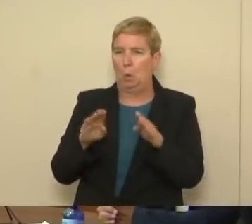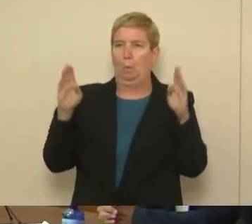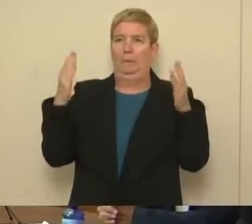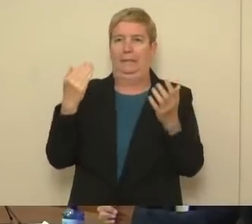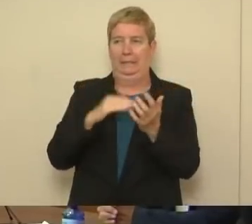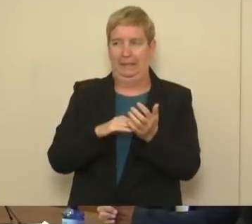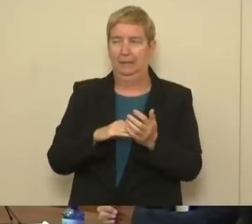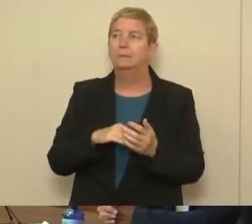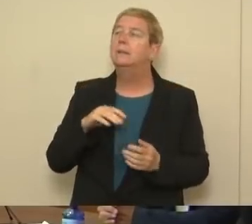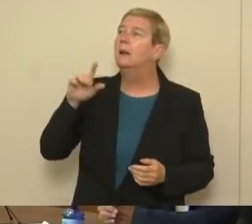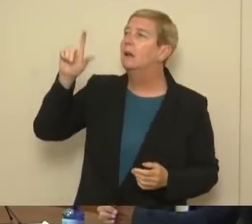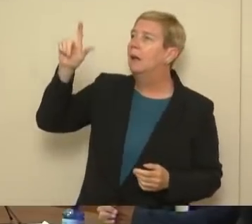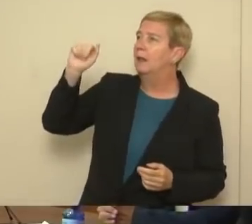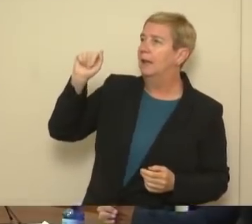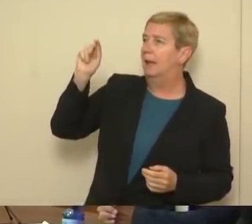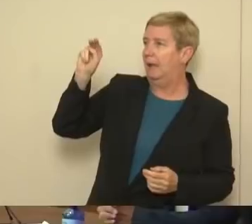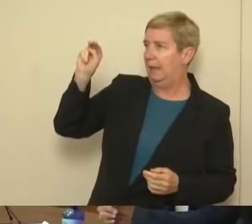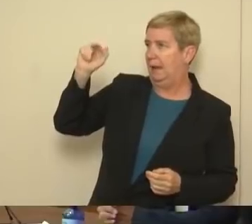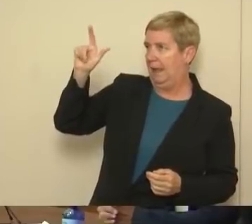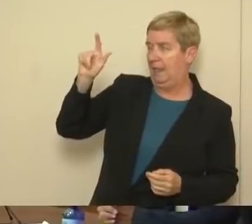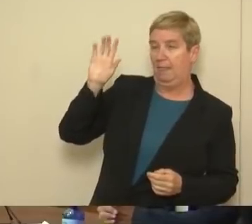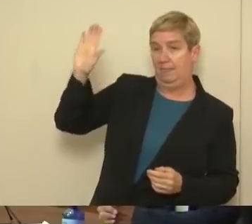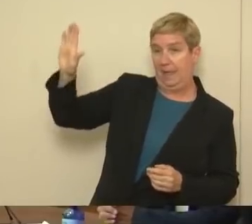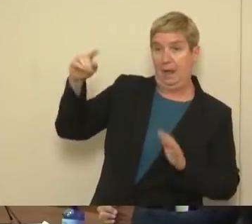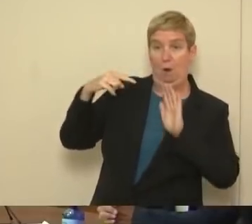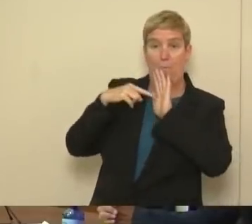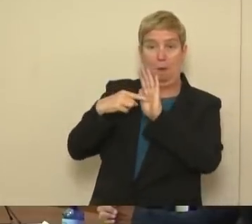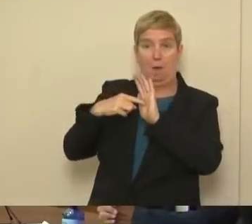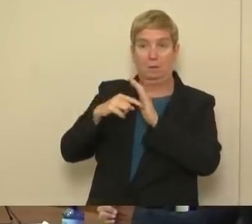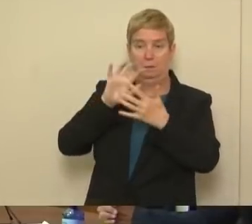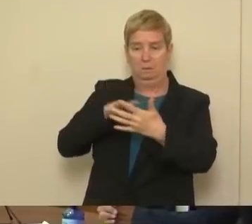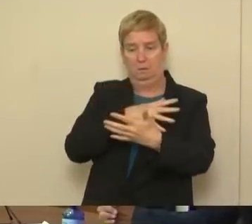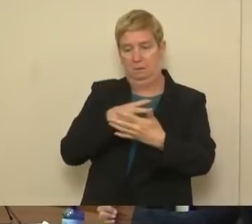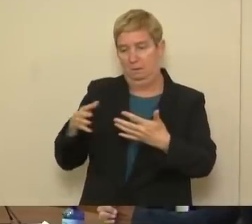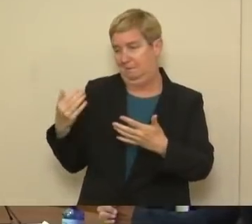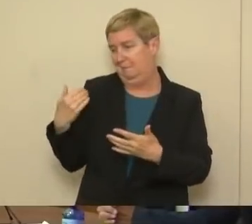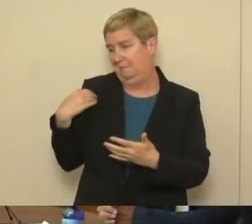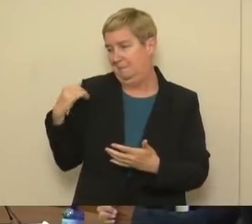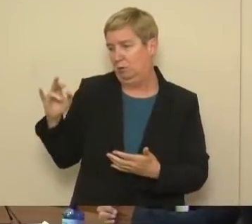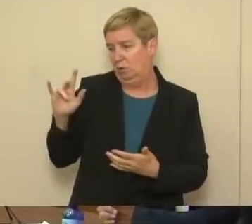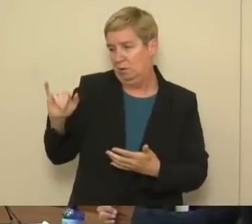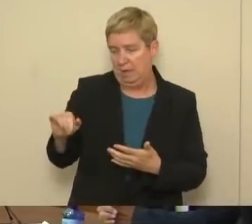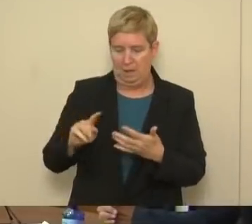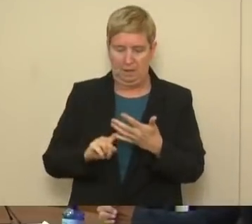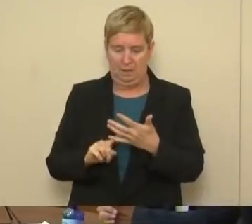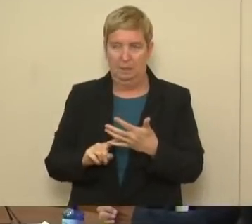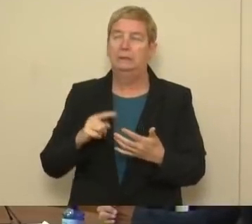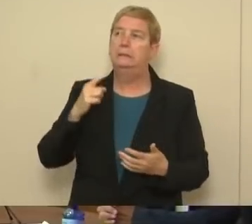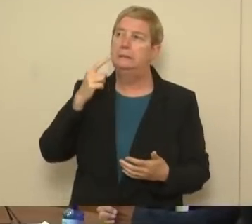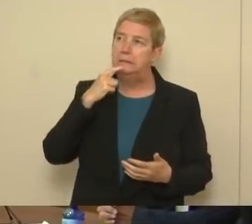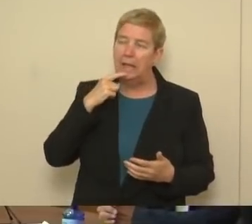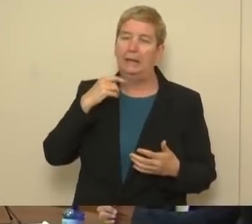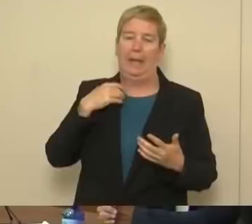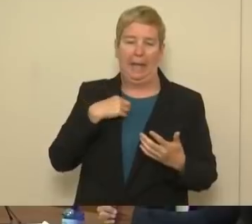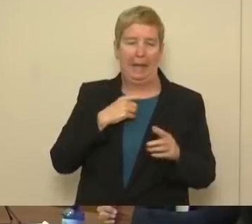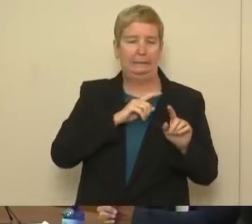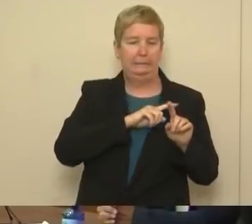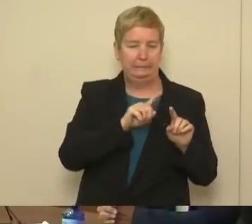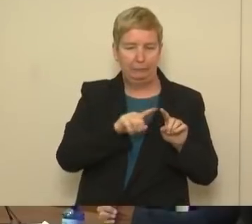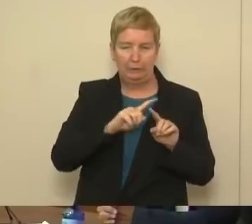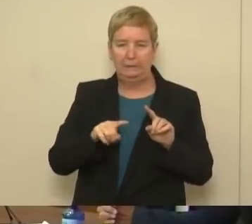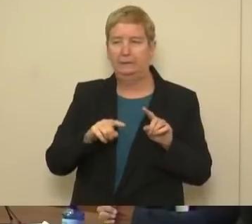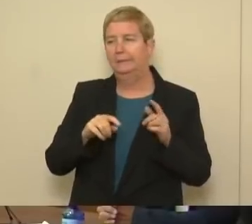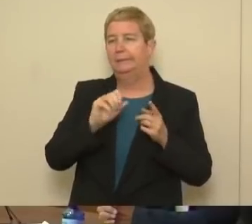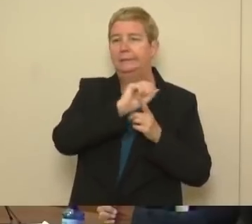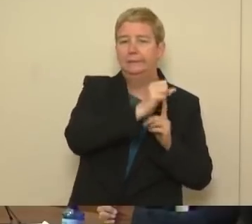Alamos National Lab modeling at the end of July shows the impact of different scenarios for school reopening